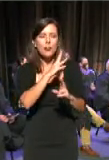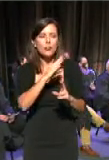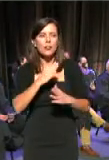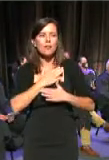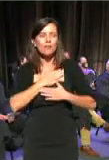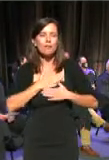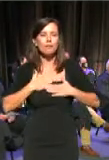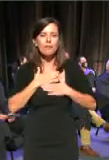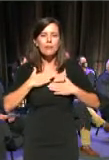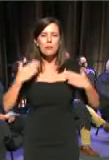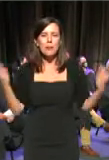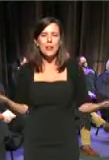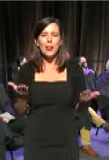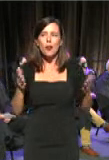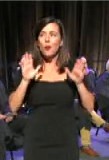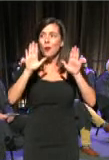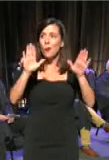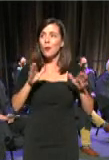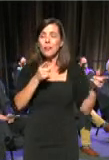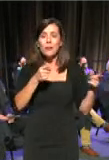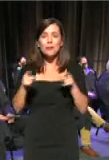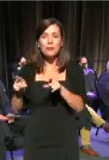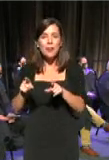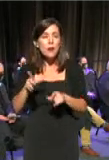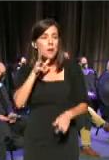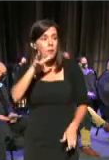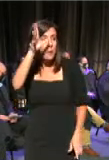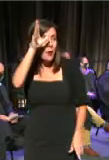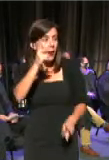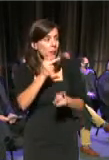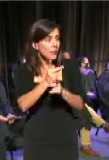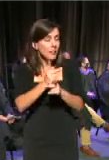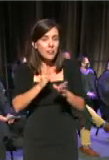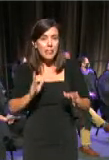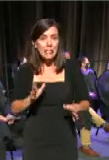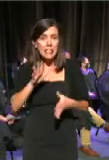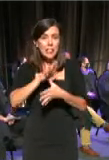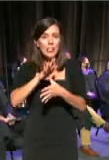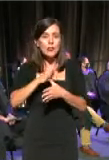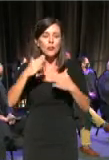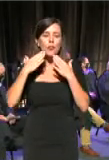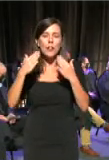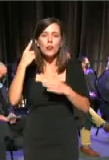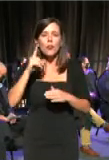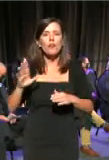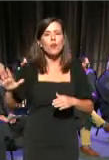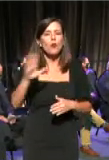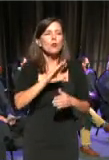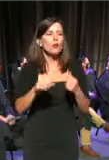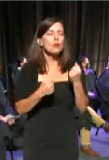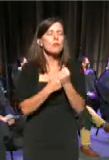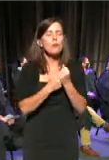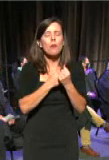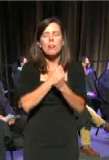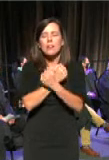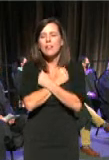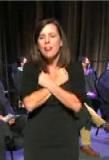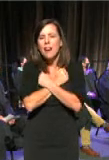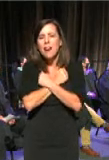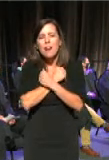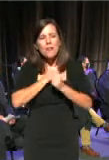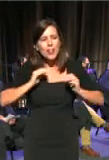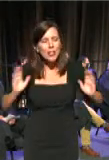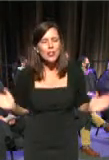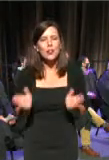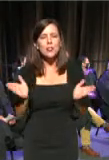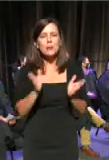for me to be here at this wonderful occasion. Parents and guardians of these seniors, I thank you for your support, love,